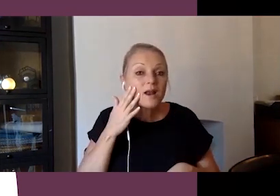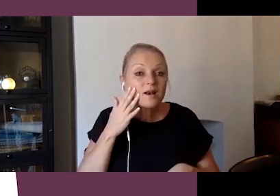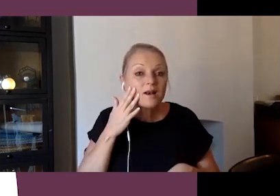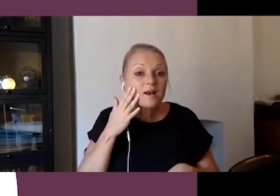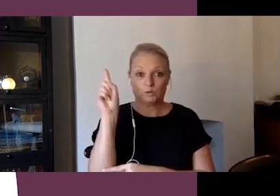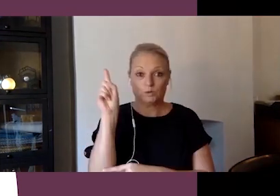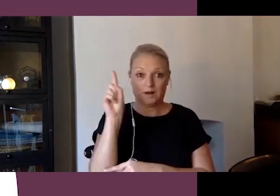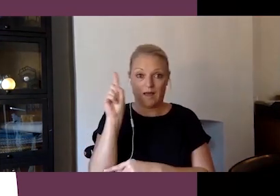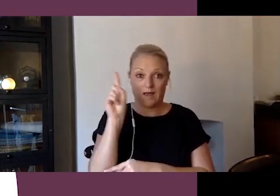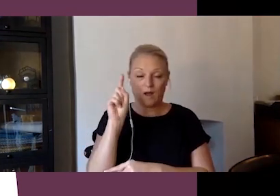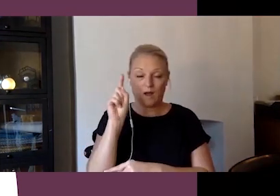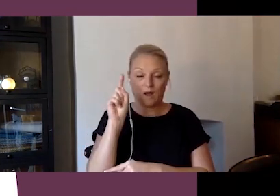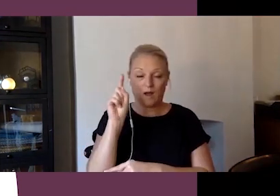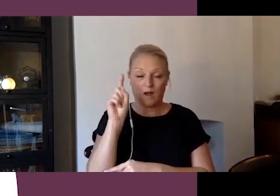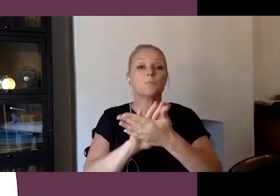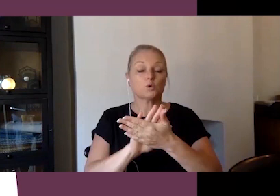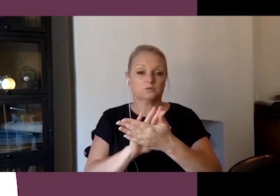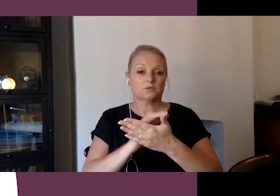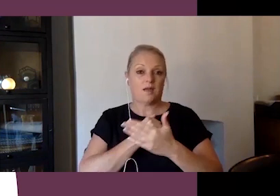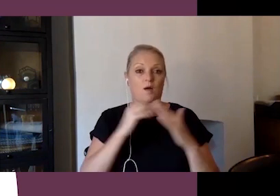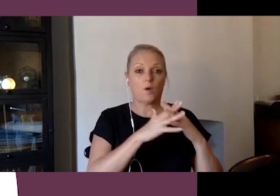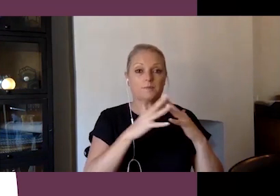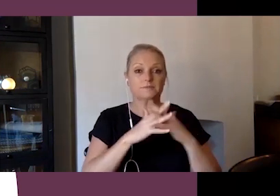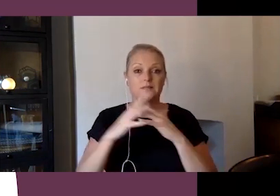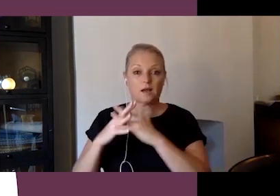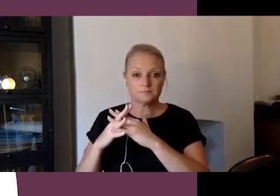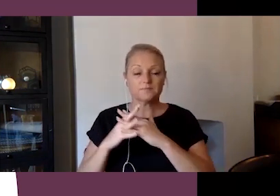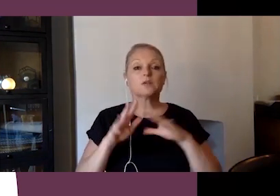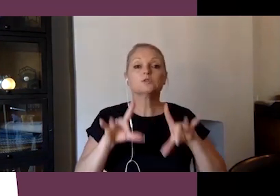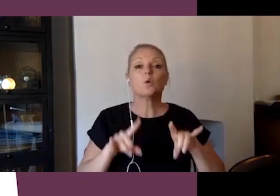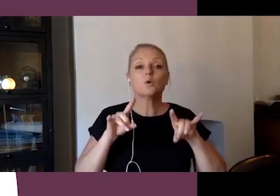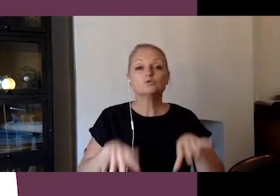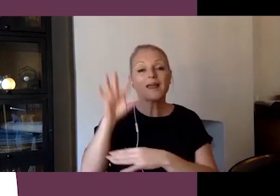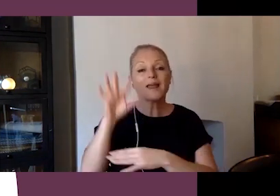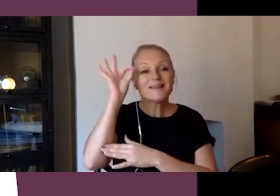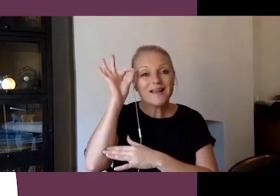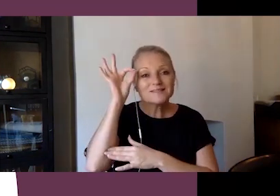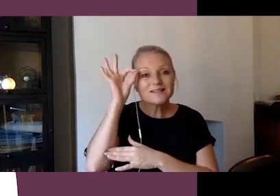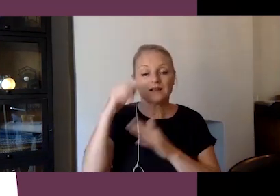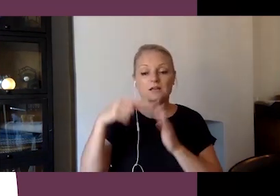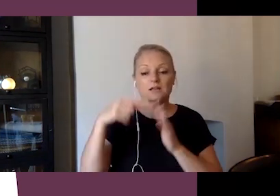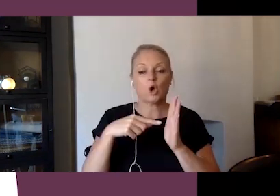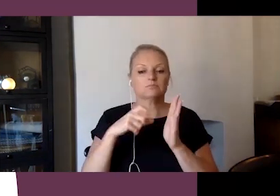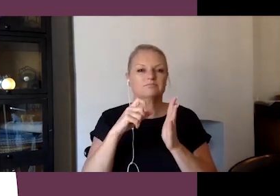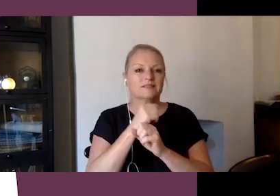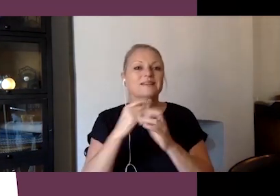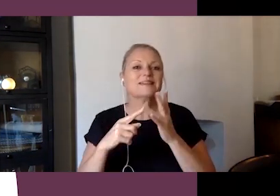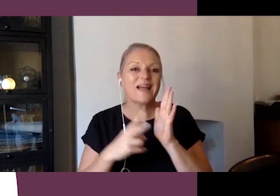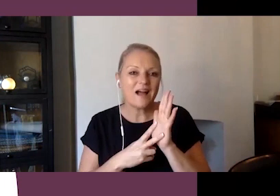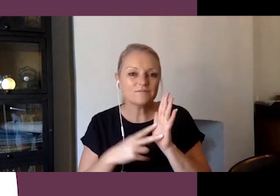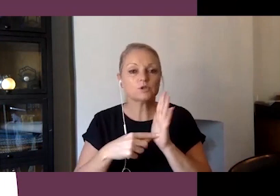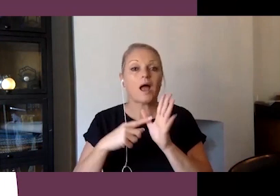website. Once you're on our website, which is australiacouncil.gov.au, navigate to our grants section where you will find